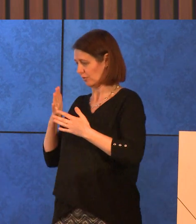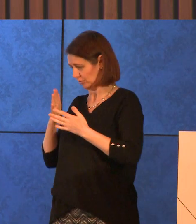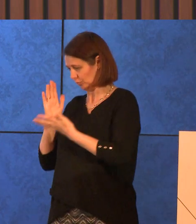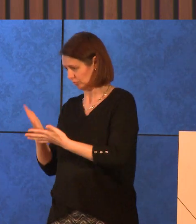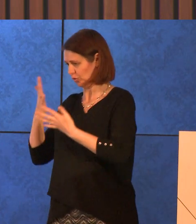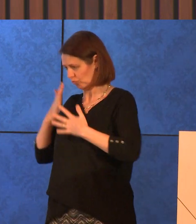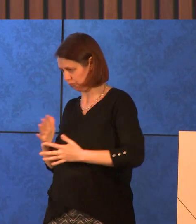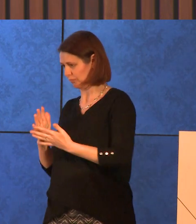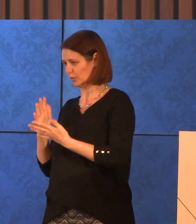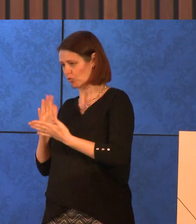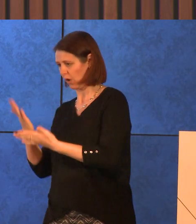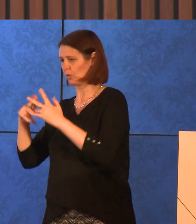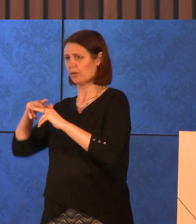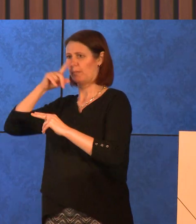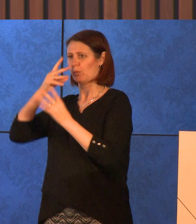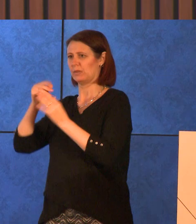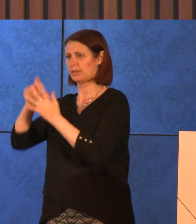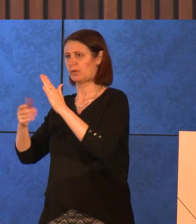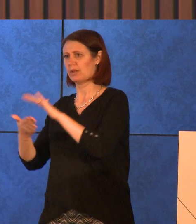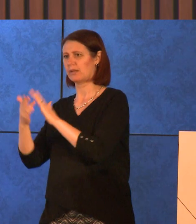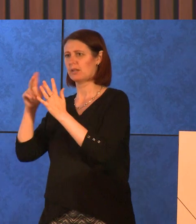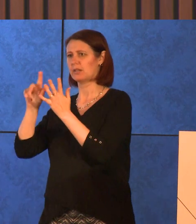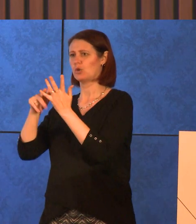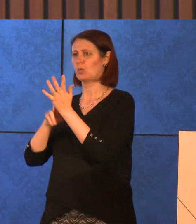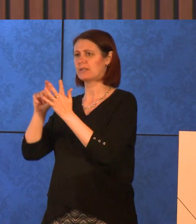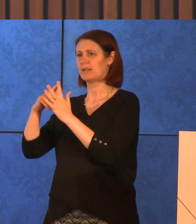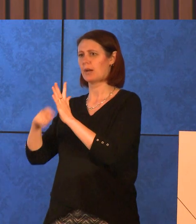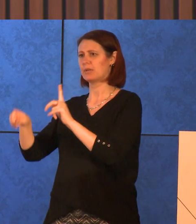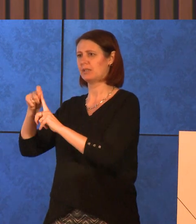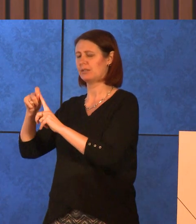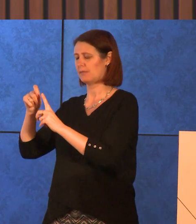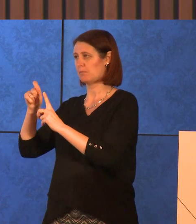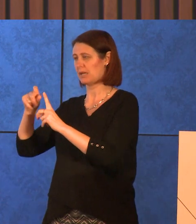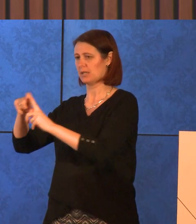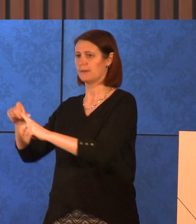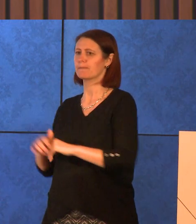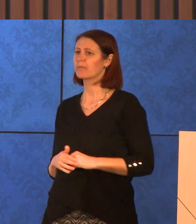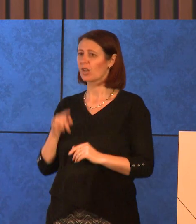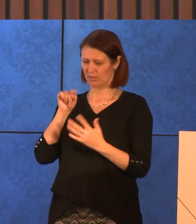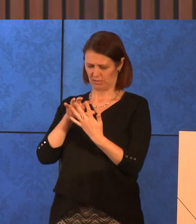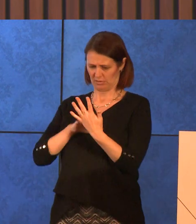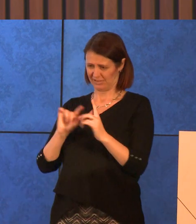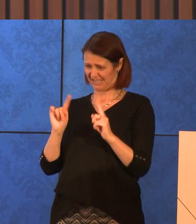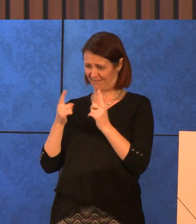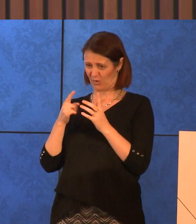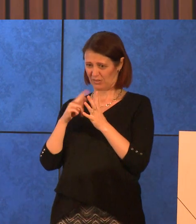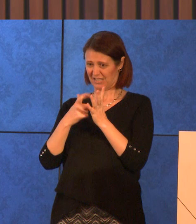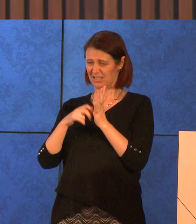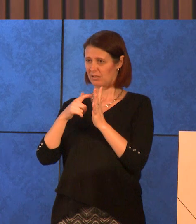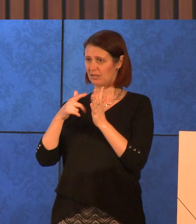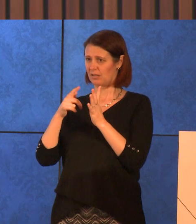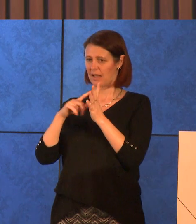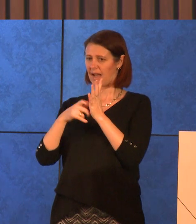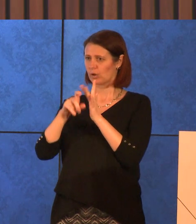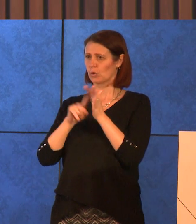people with disabilities under the UN Convention, which is cited in the first section, part 3, the